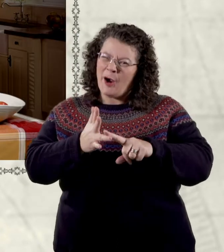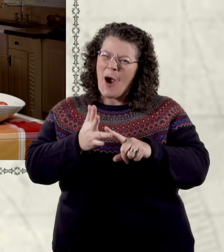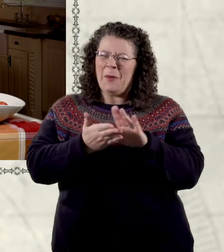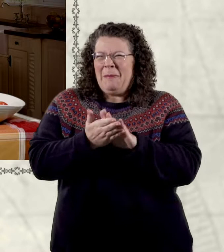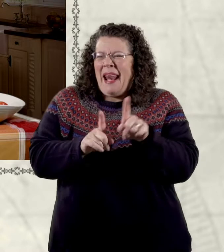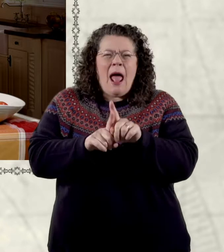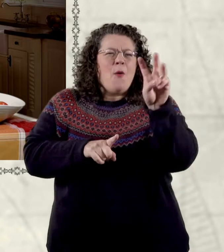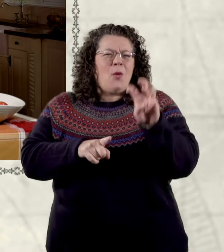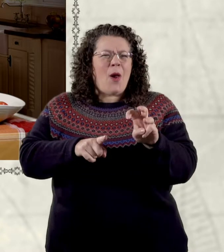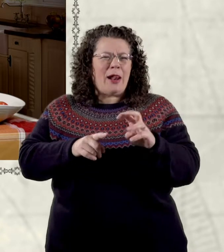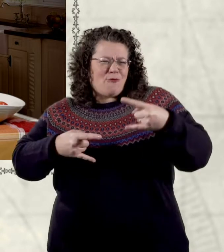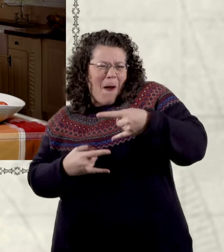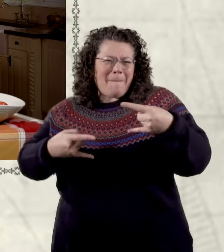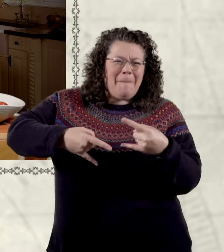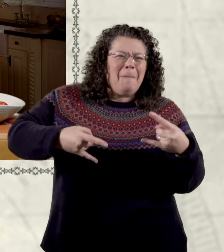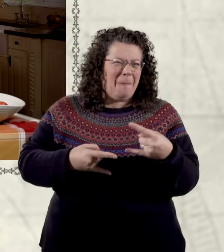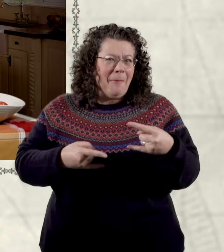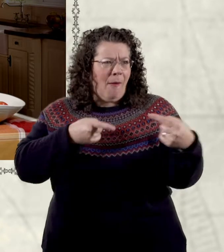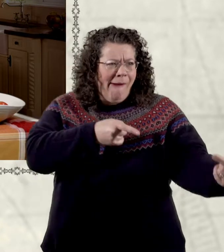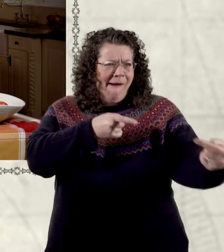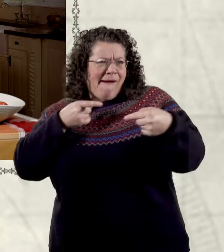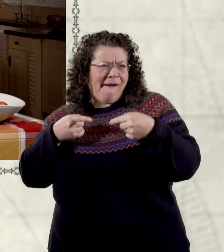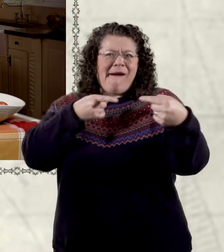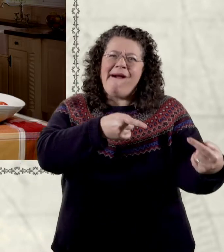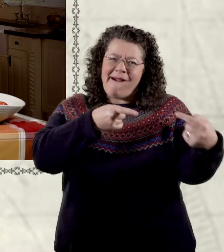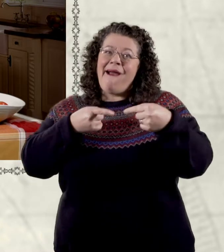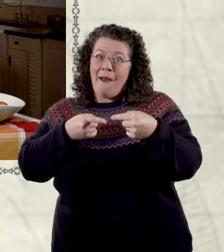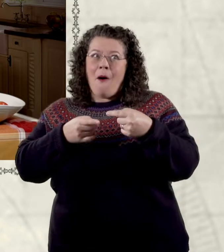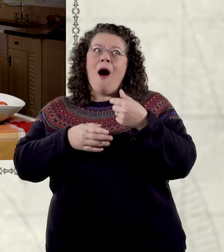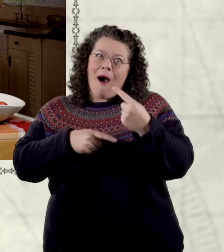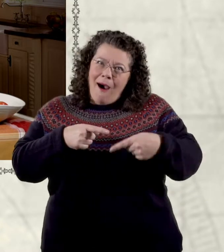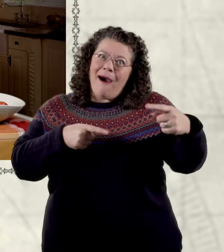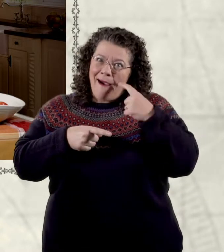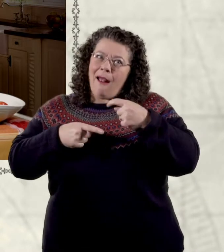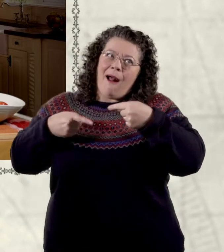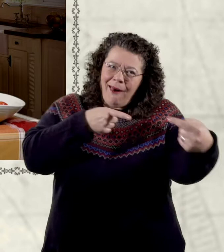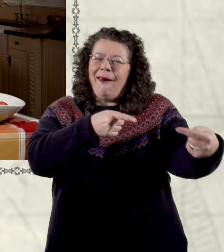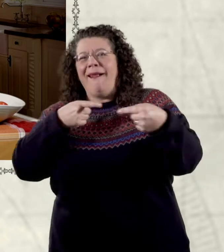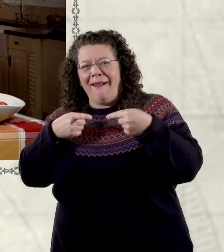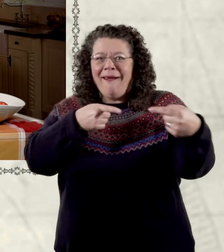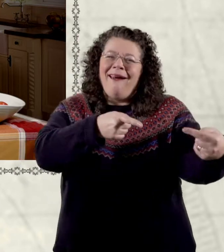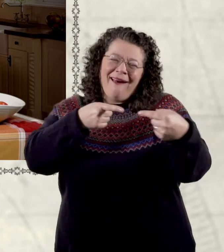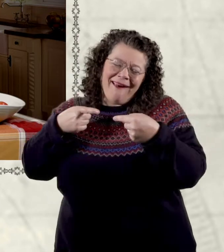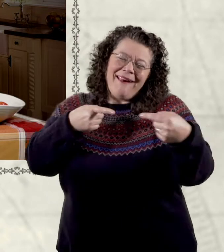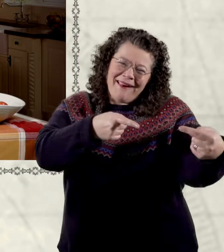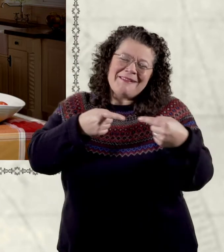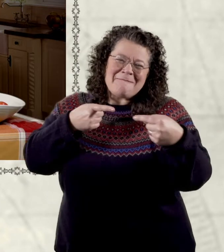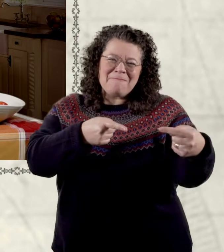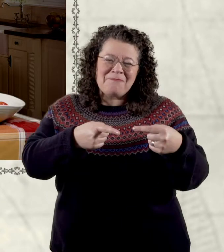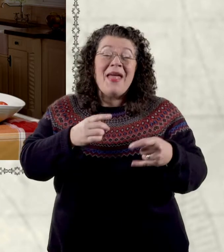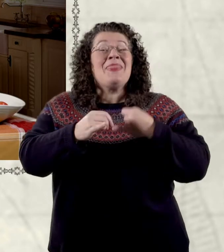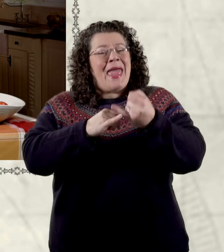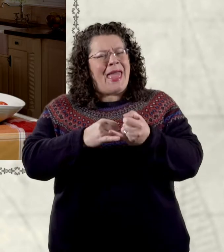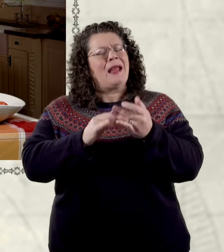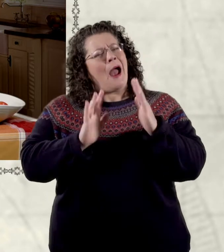some sort of Welsh rap, really, a rap battle. And this can go back and forth a few times. But in the